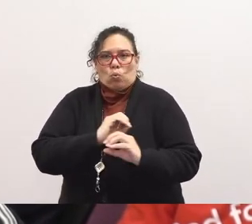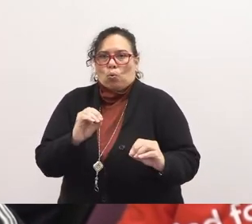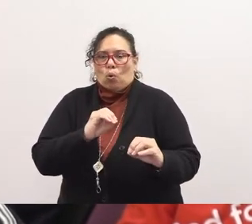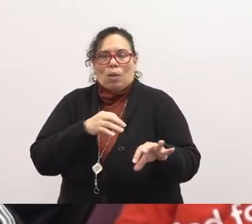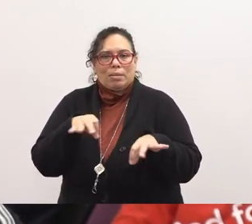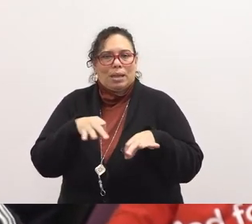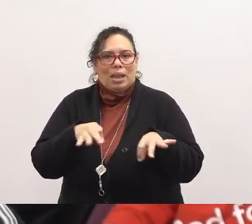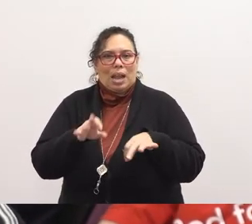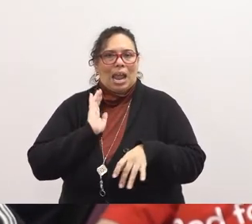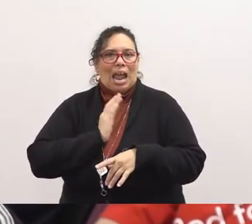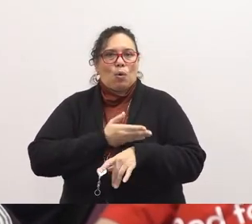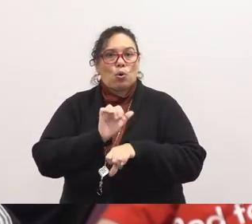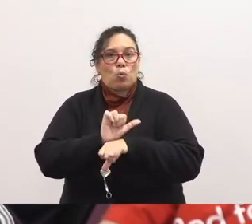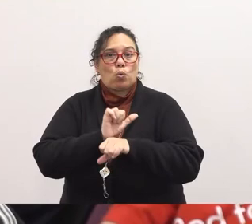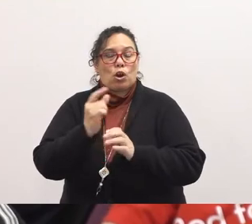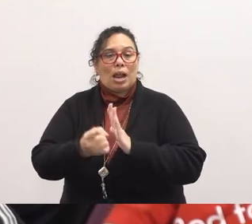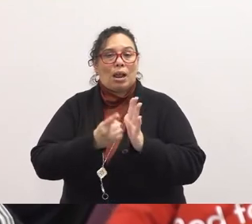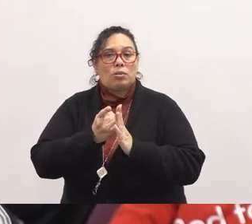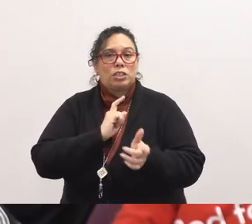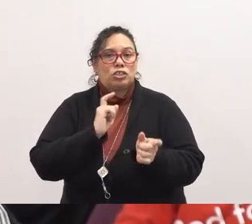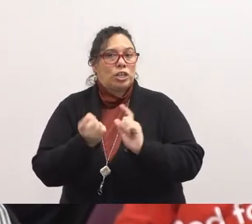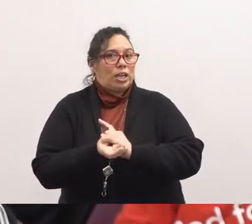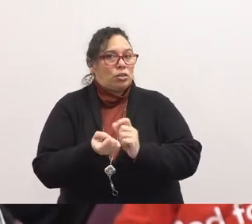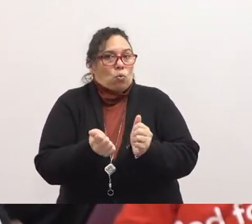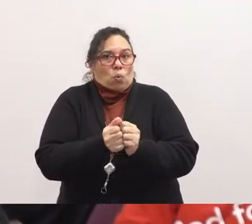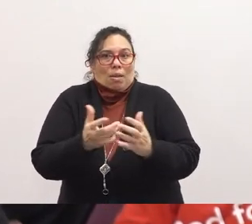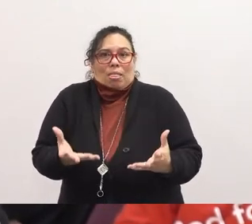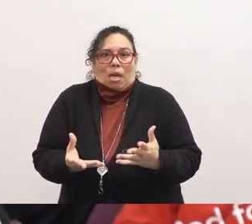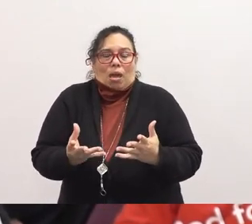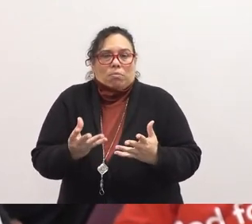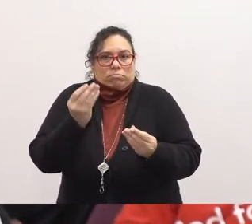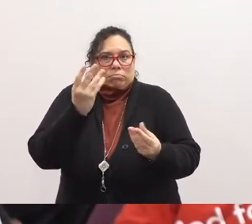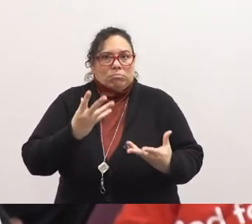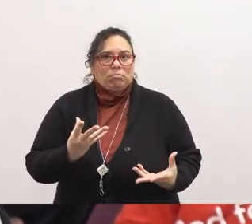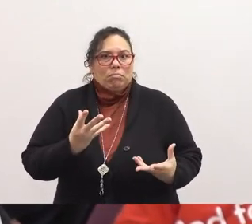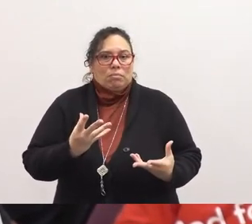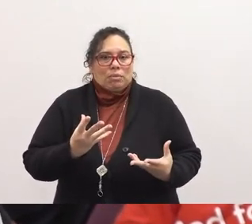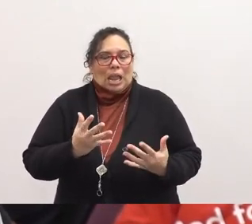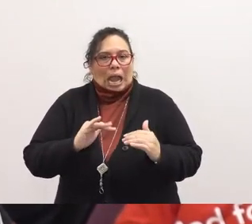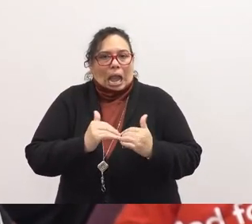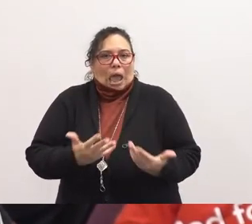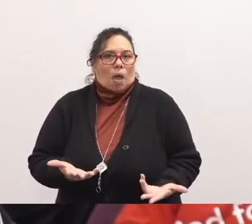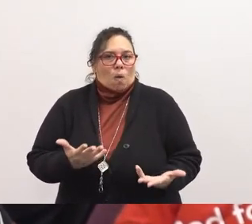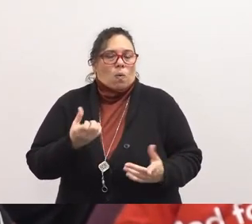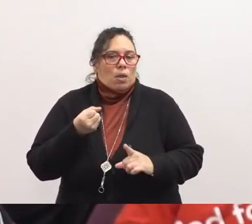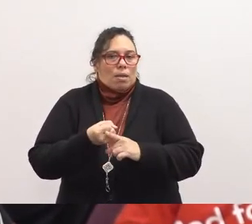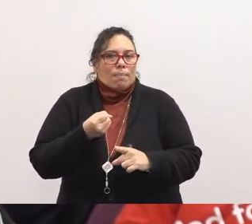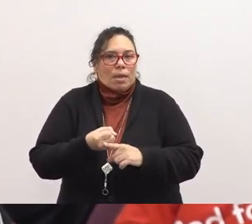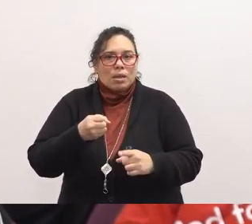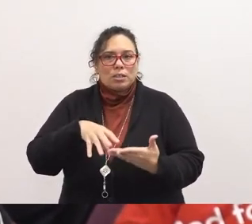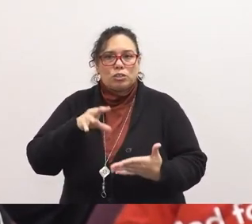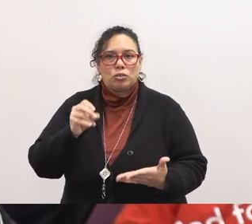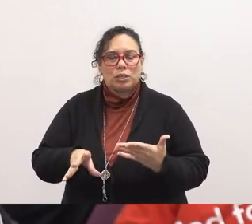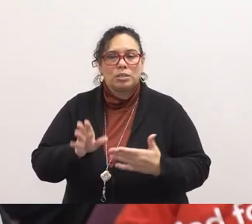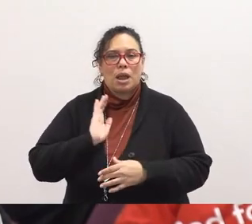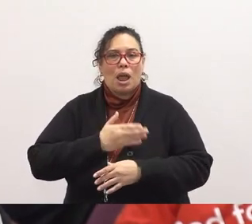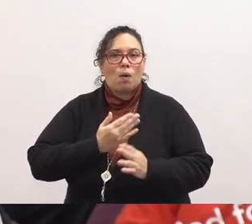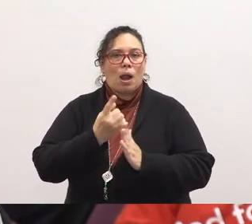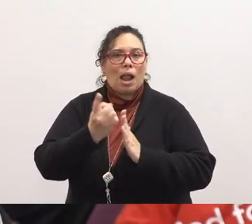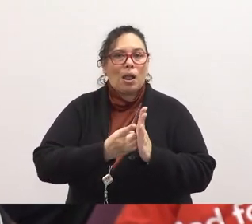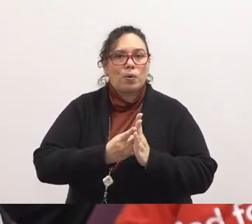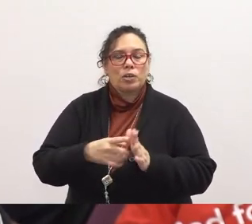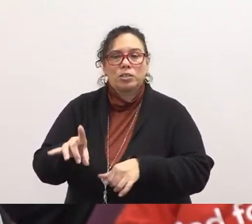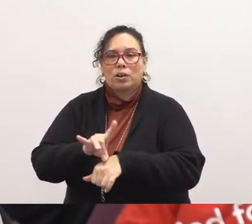our work hours changed without consideration and how this would impact our students. Our hours are